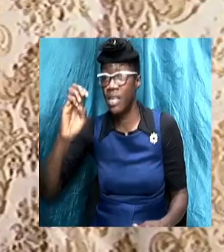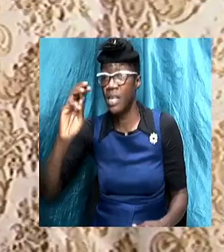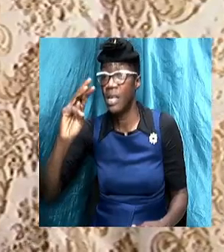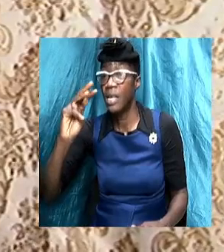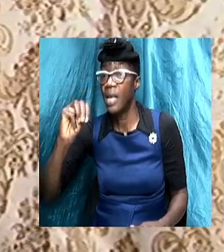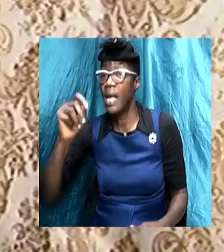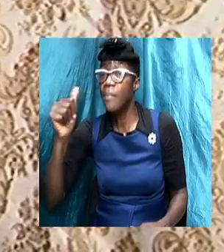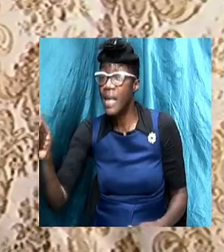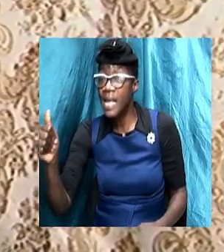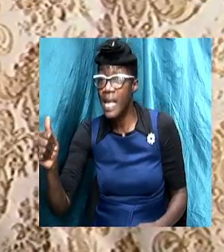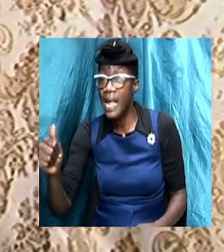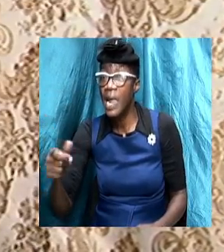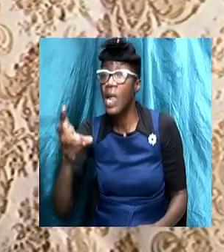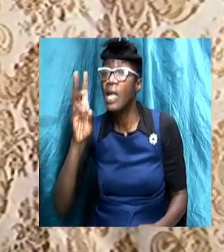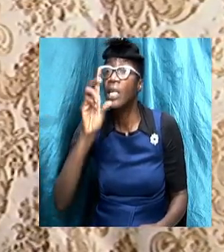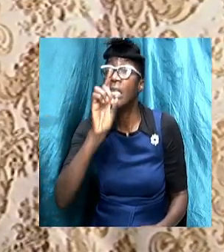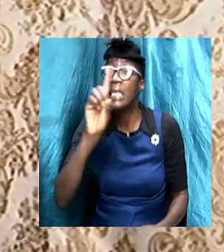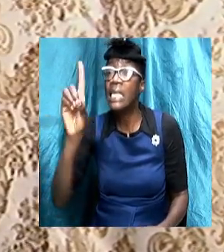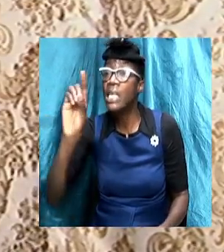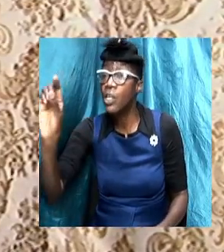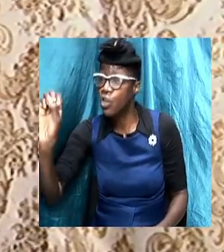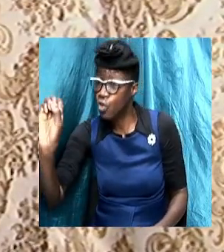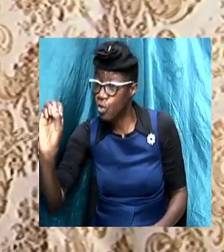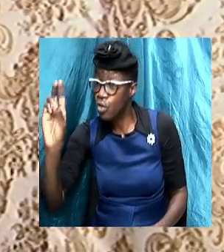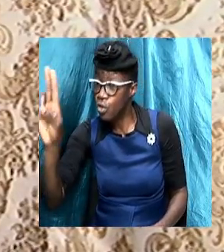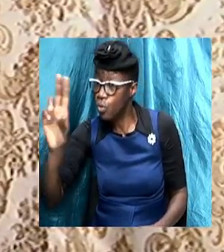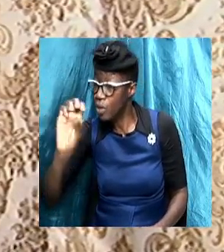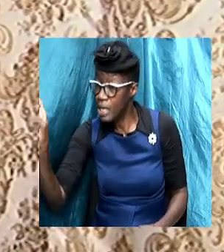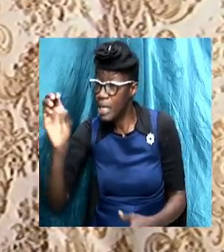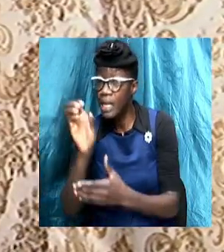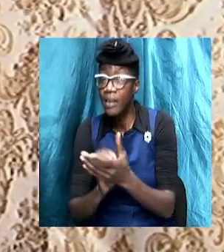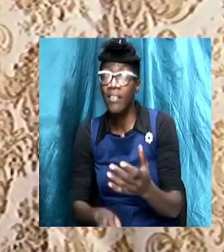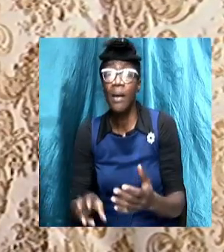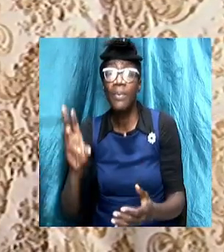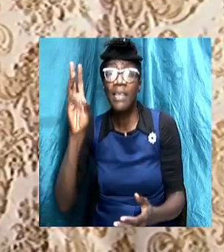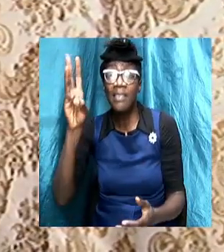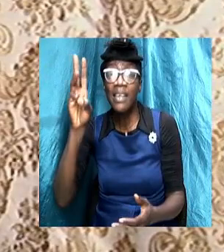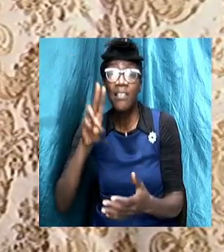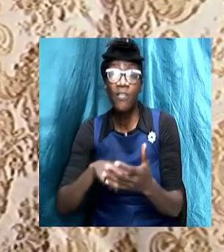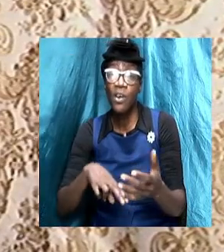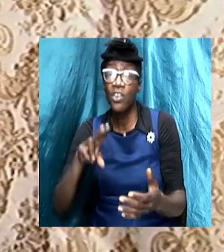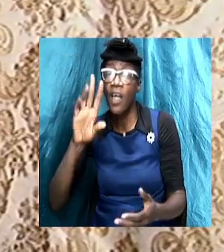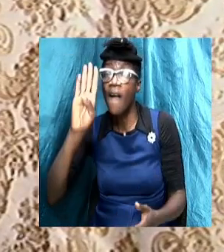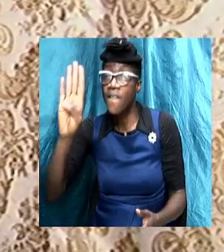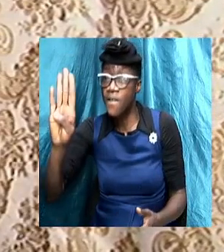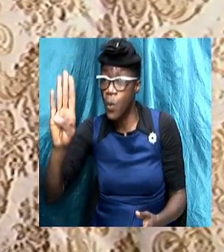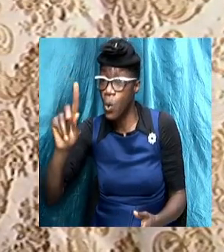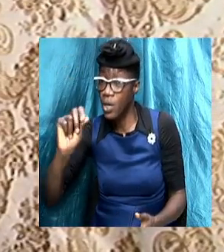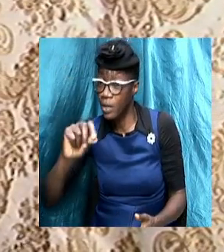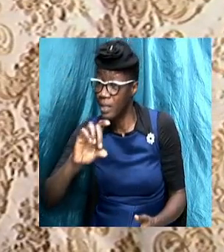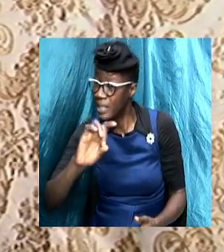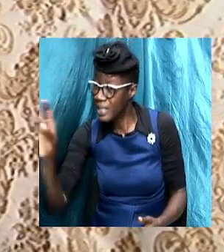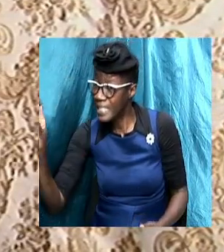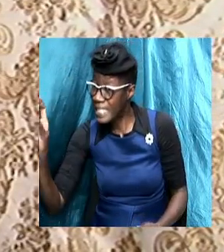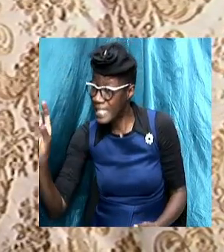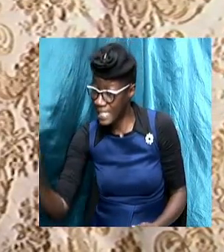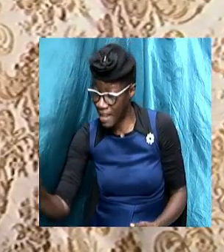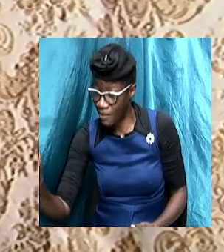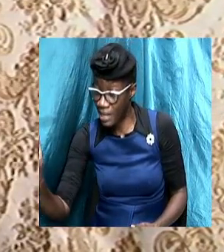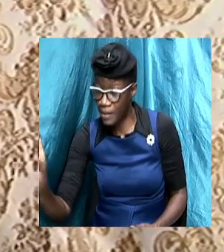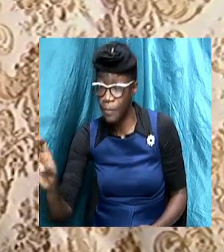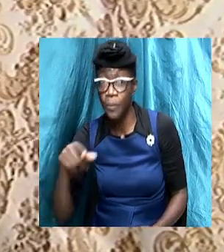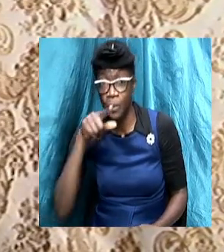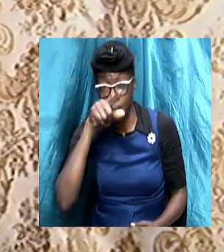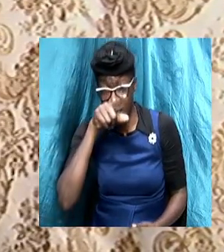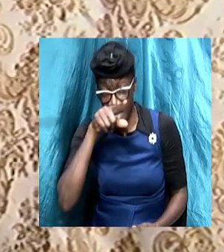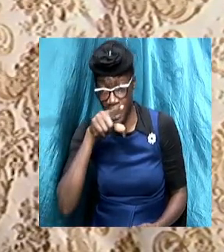chapter 6 from verse 4 to 7. And, you know, I like this verse because one of my siblings,